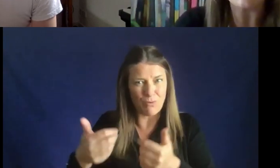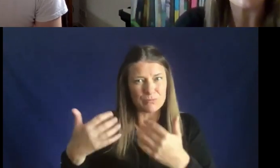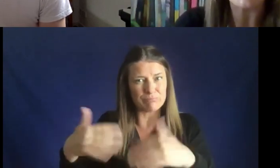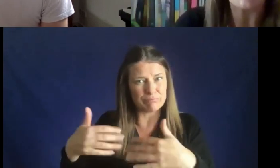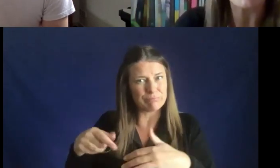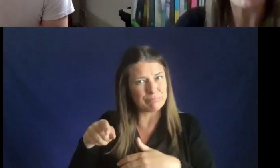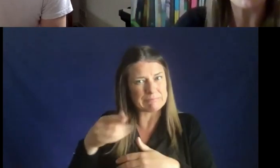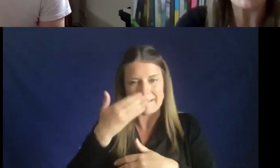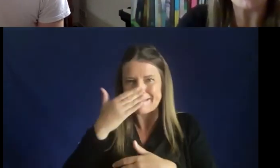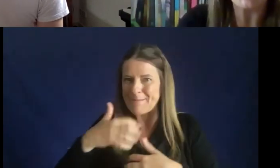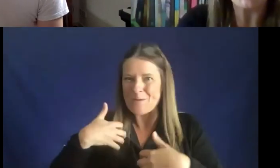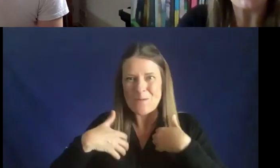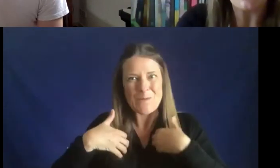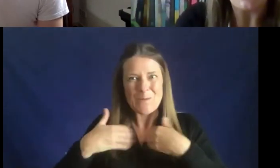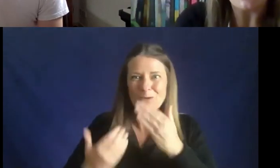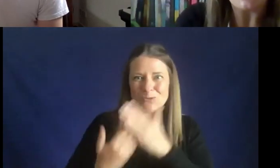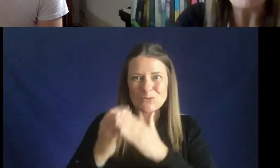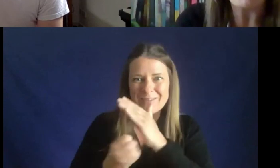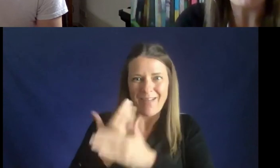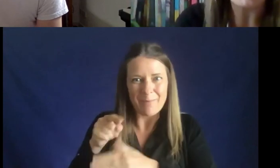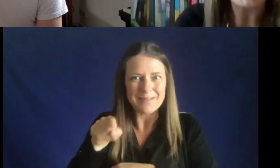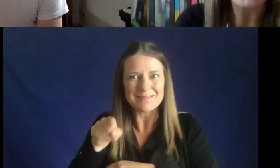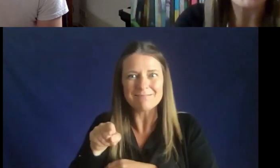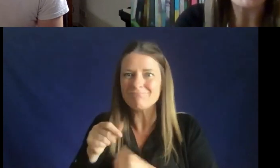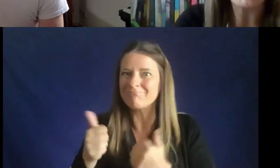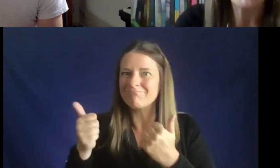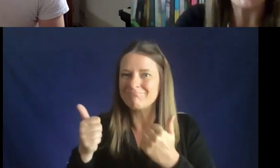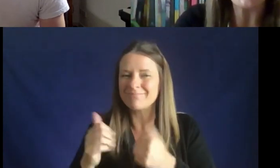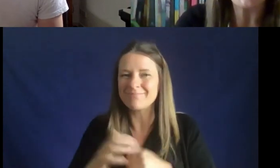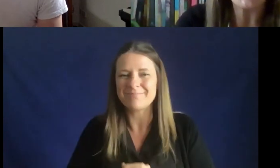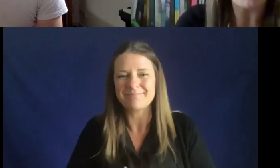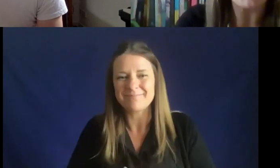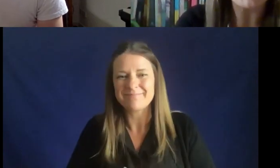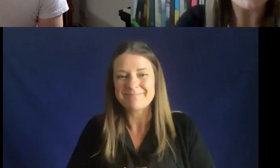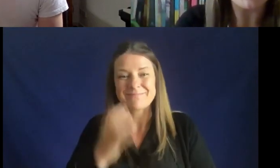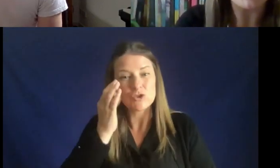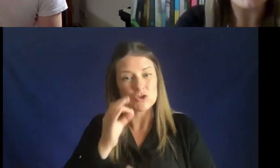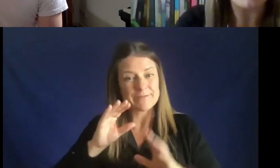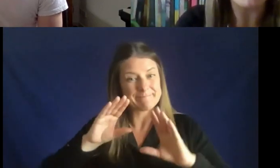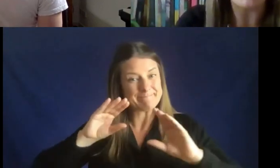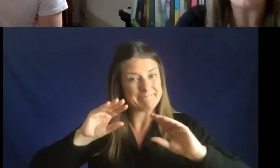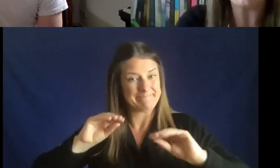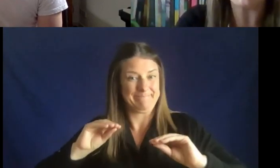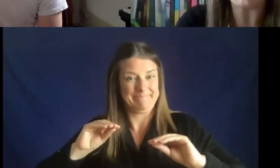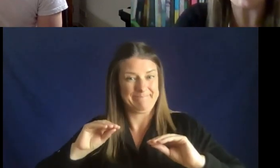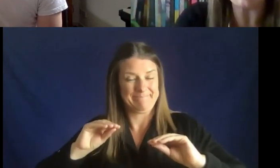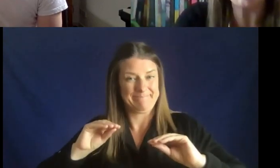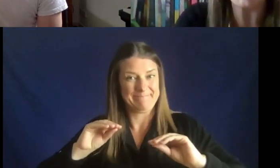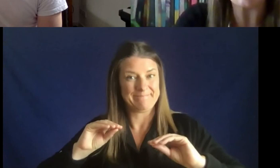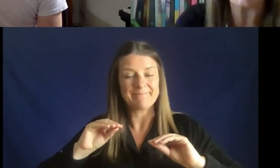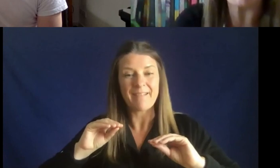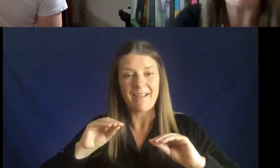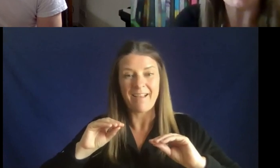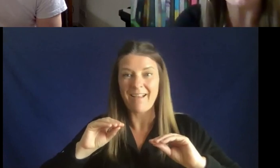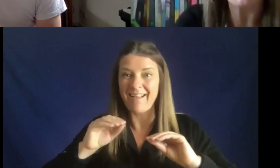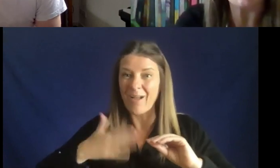really exciting development from this module. So just to finish, I would invite you to join us for